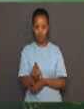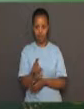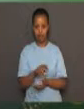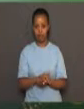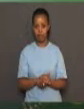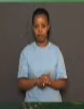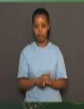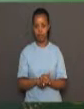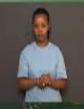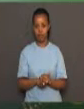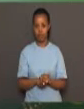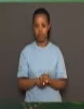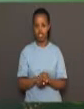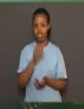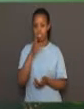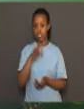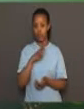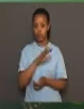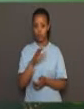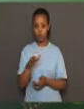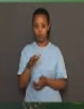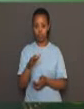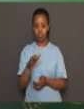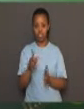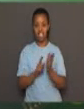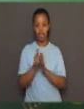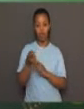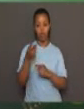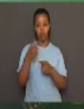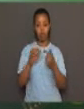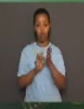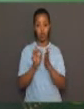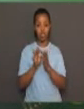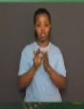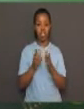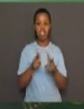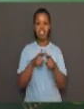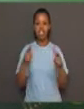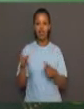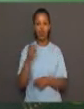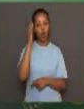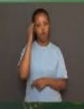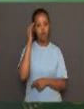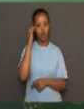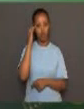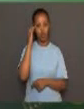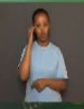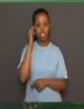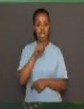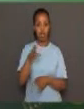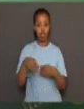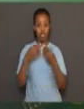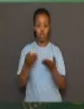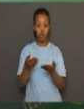question. As early humans advanced, their larger brain size gave them